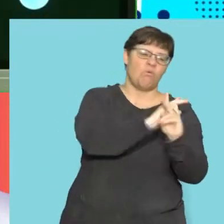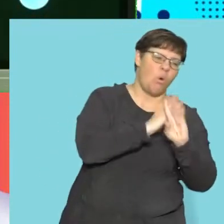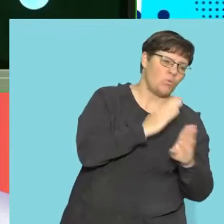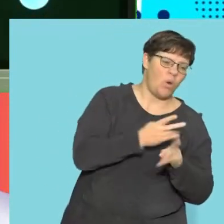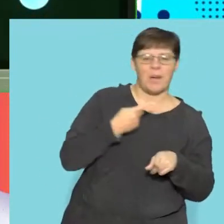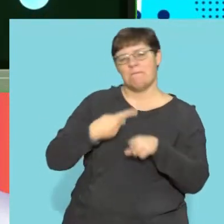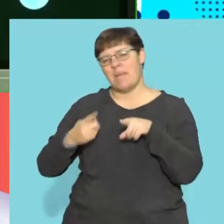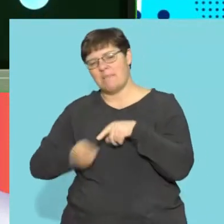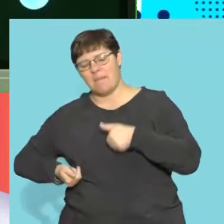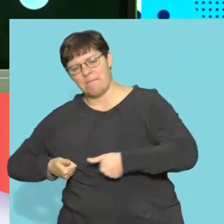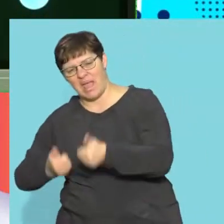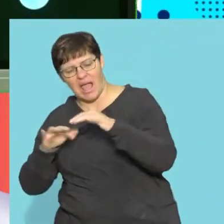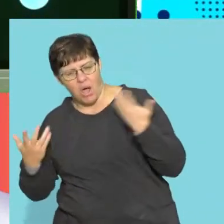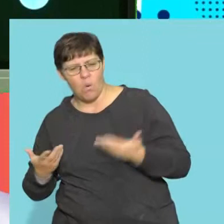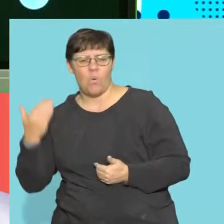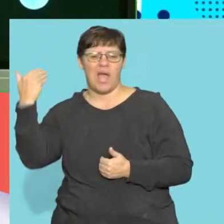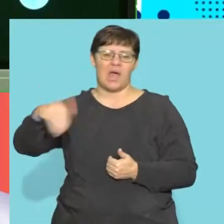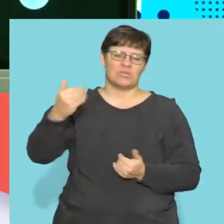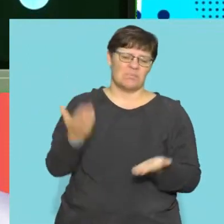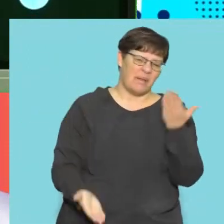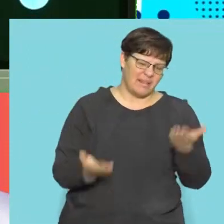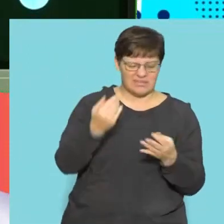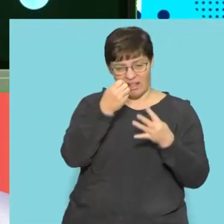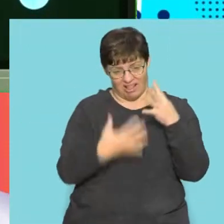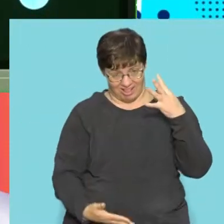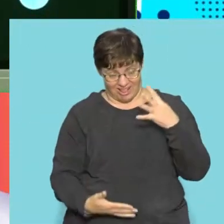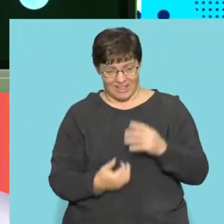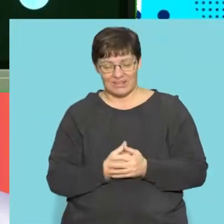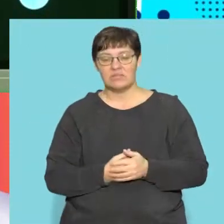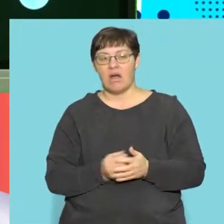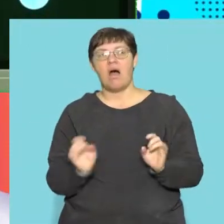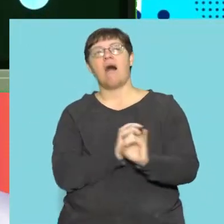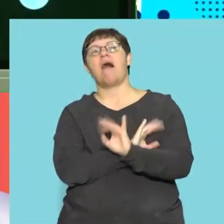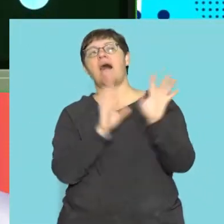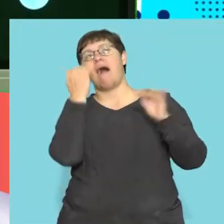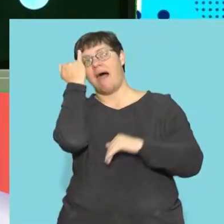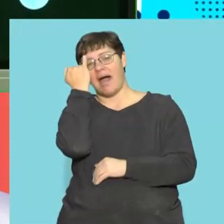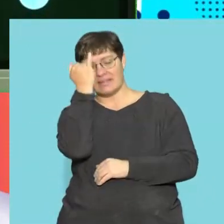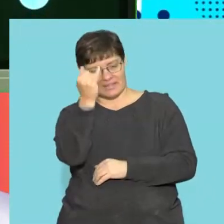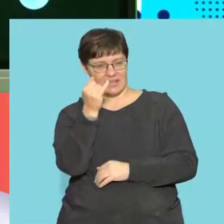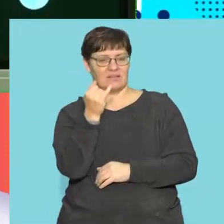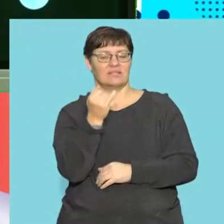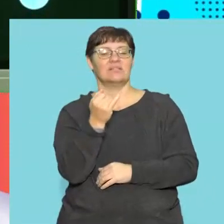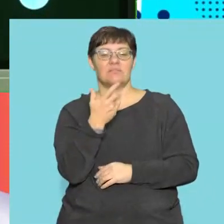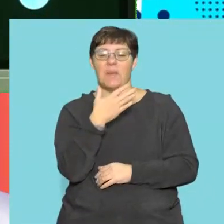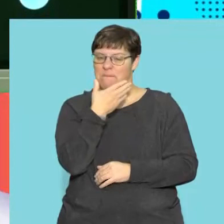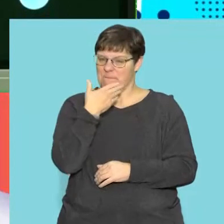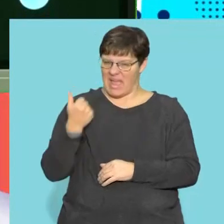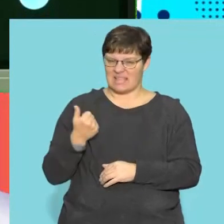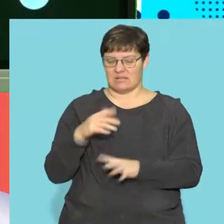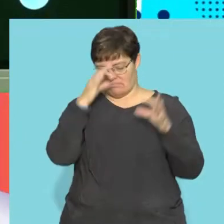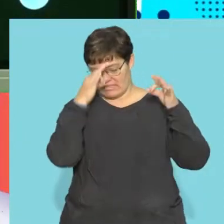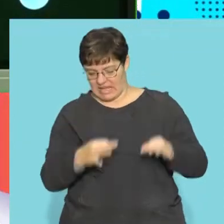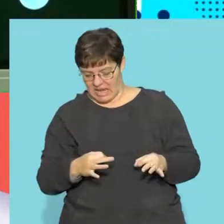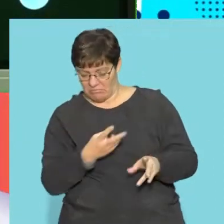is about, how loans work, how repayments work, the outstanding balance, and I'm hoping it is also just giving you an idea of